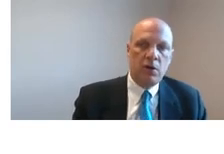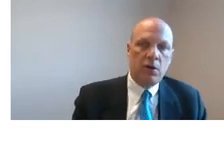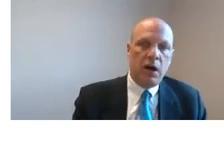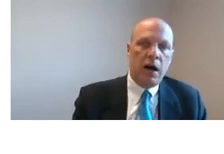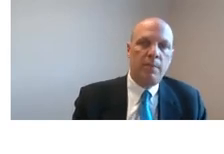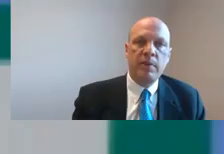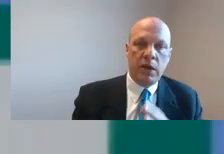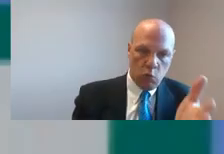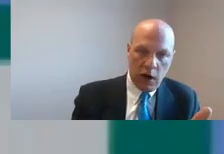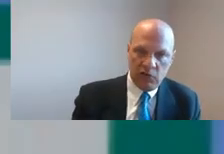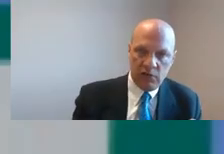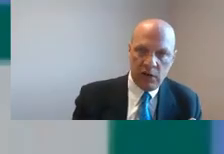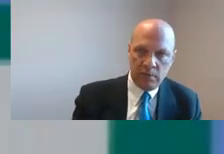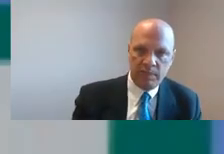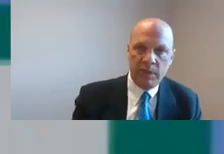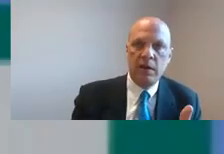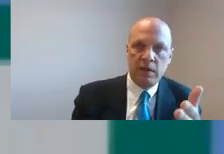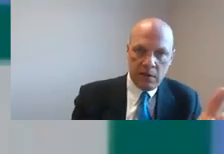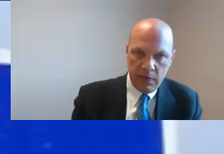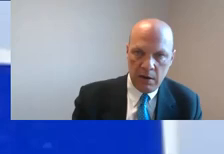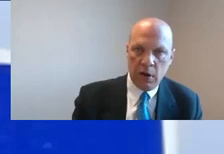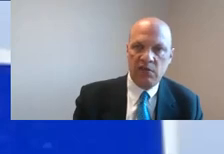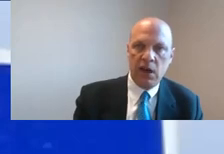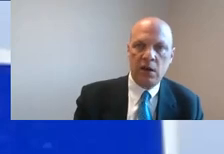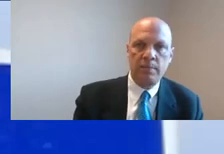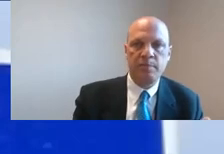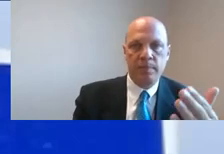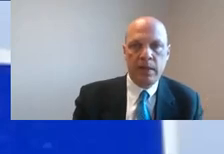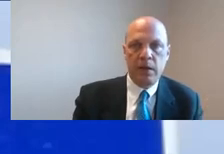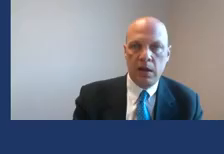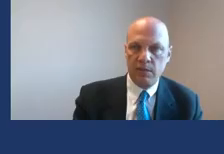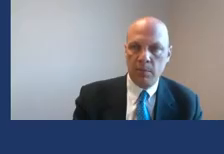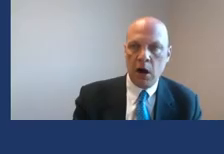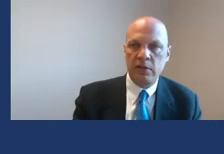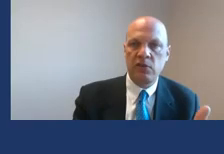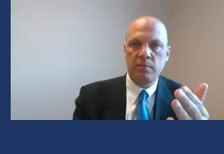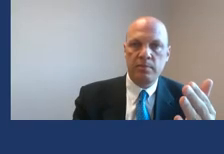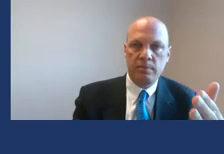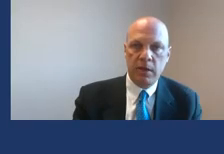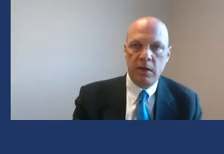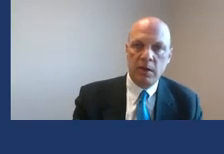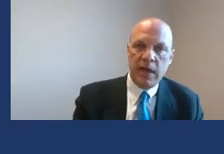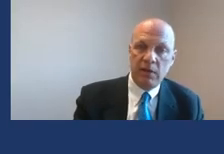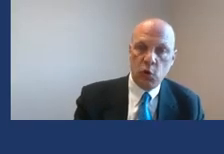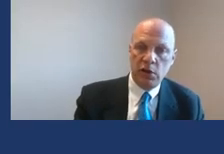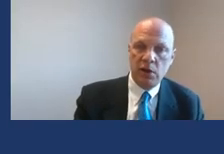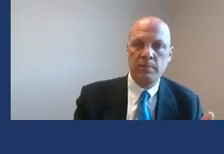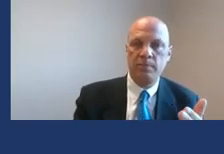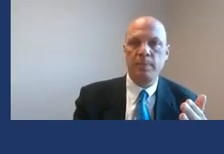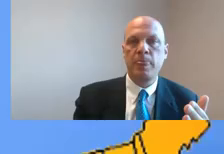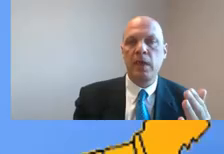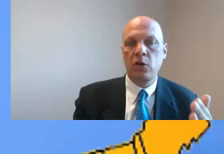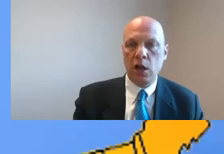followed in Washington, then in Montana, in Vermont,